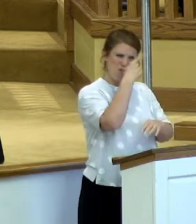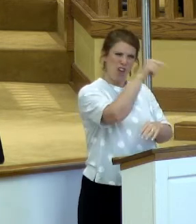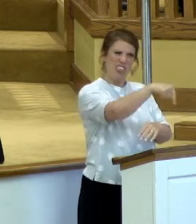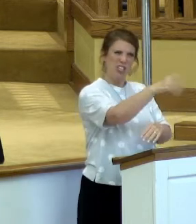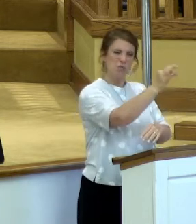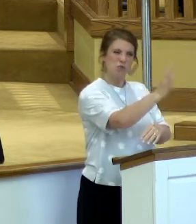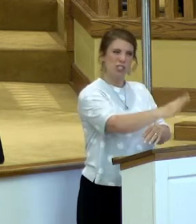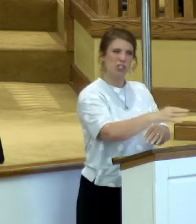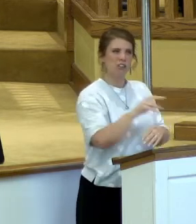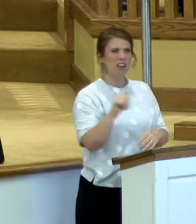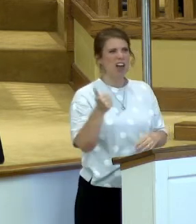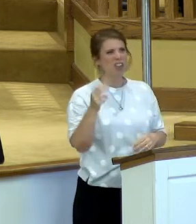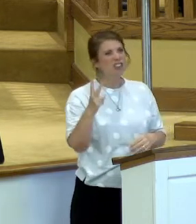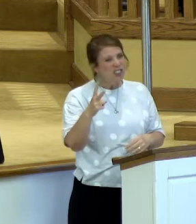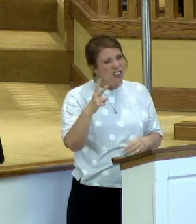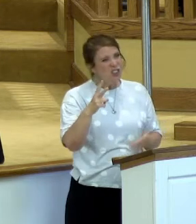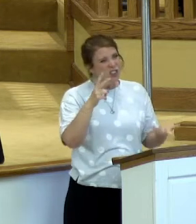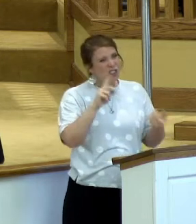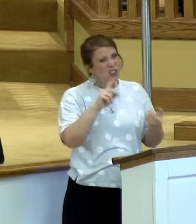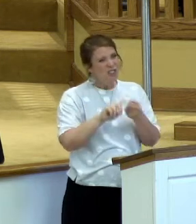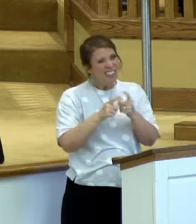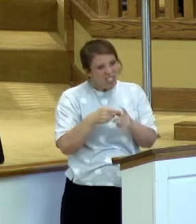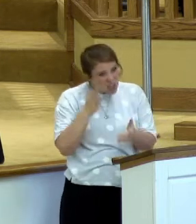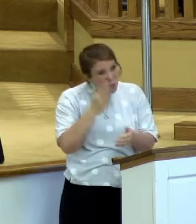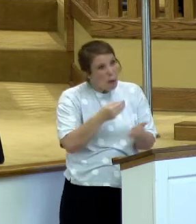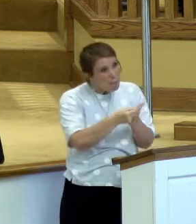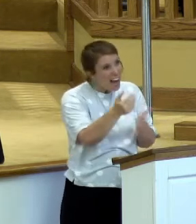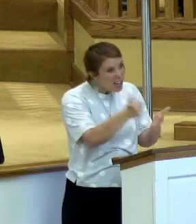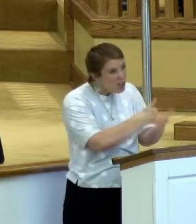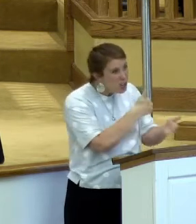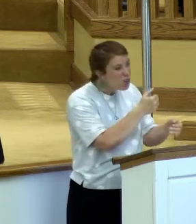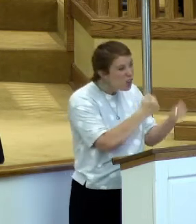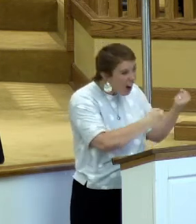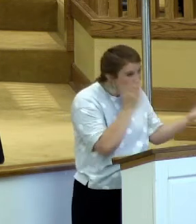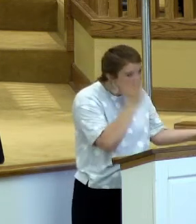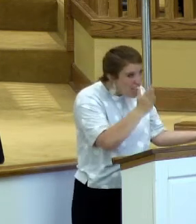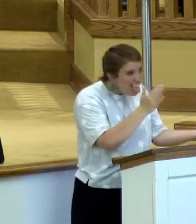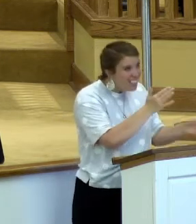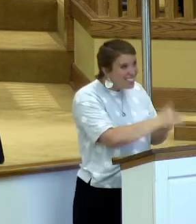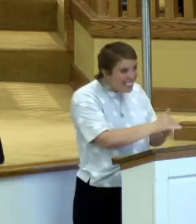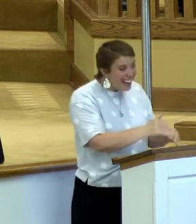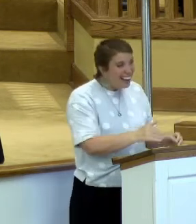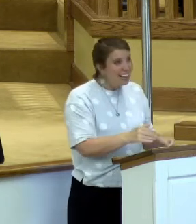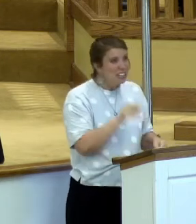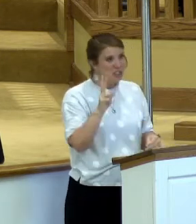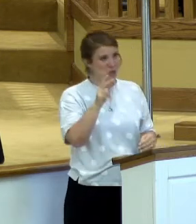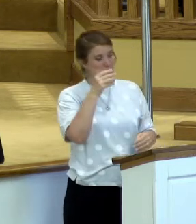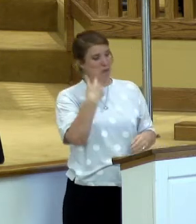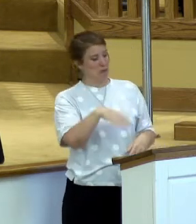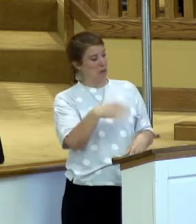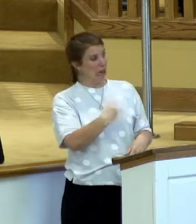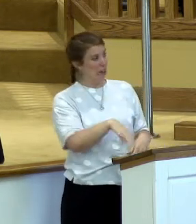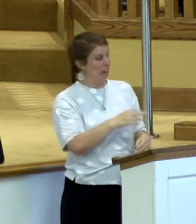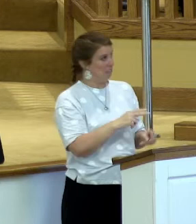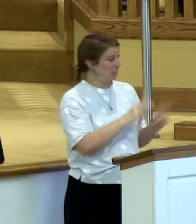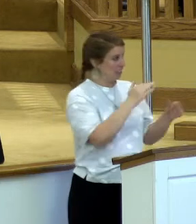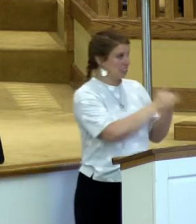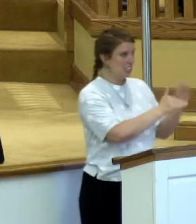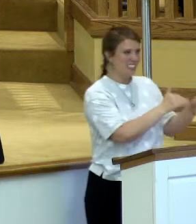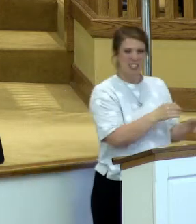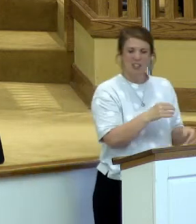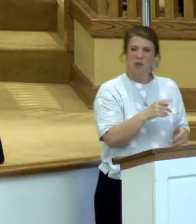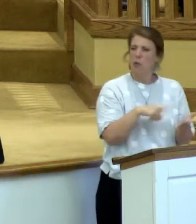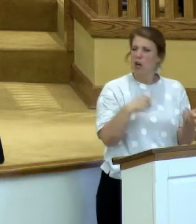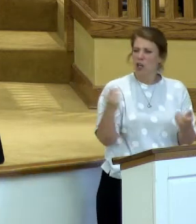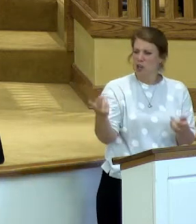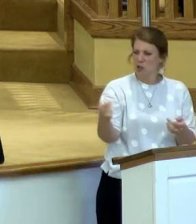preacher. I may just do that. And the other two friends are like, you're going to buy him a brand new car? Yeah, I'm just going to buy him a brand new car tonight. And the two men were like, wow, that's really generous. That's great. He goes,